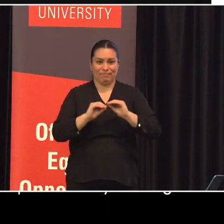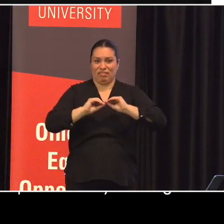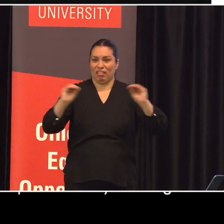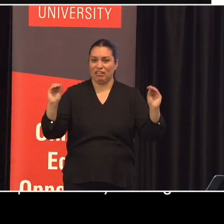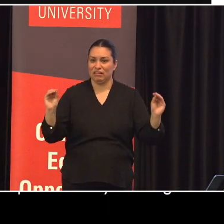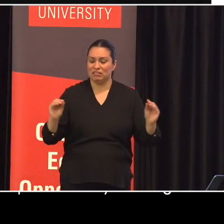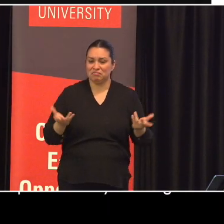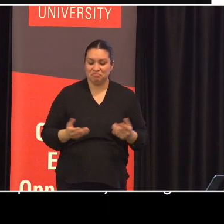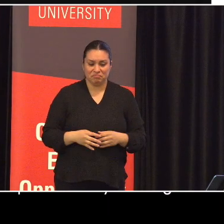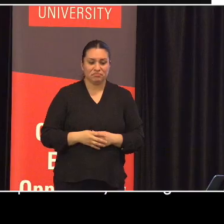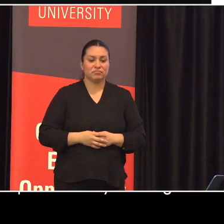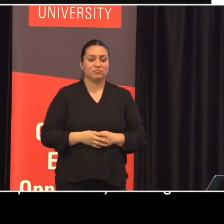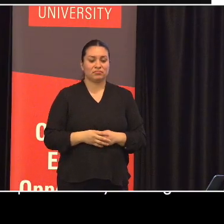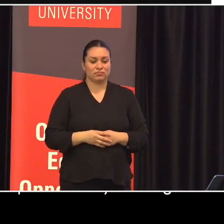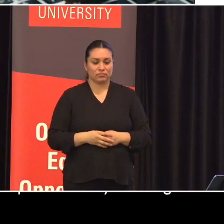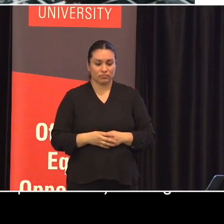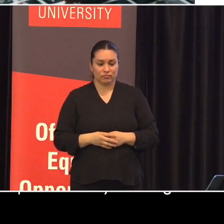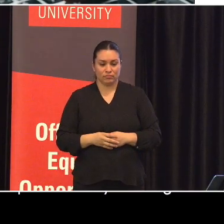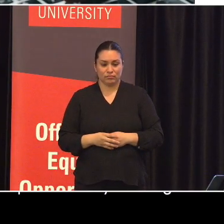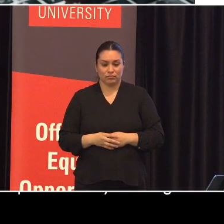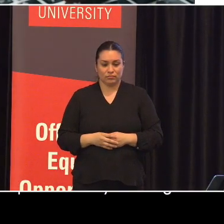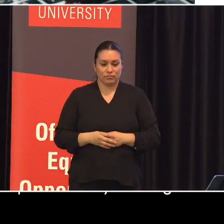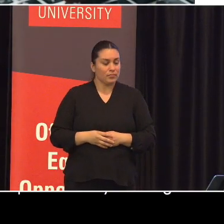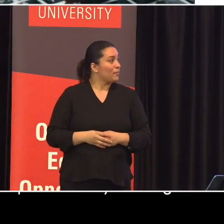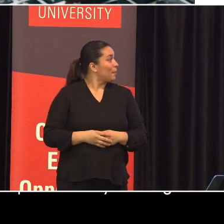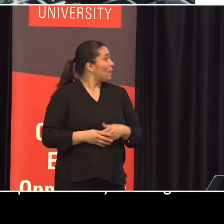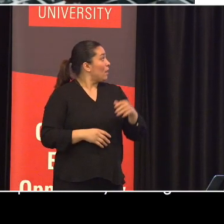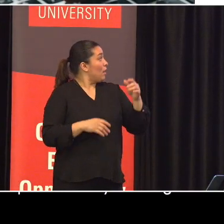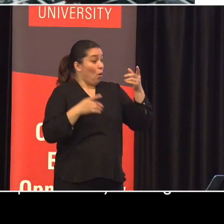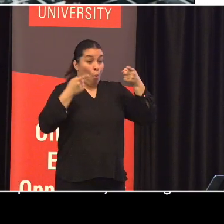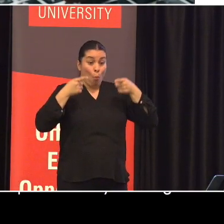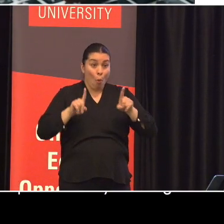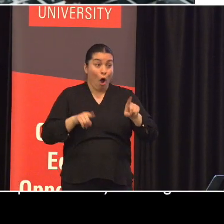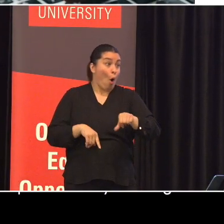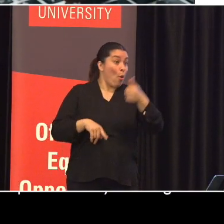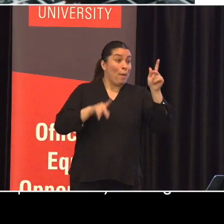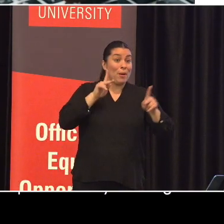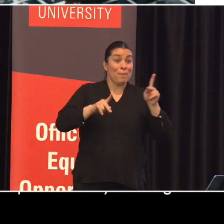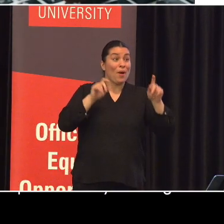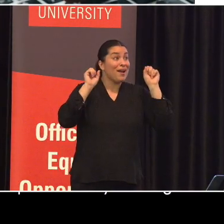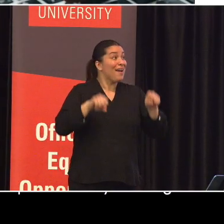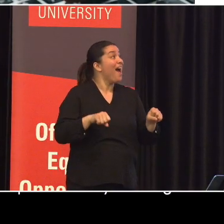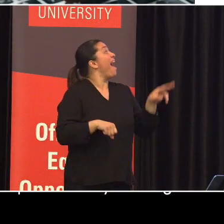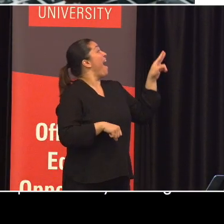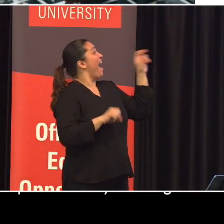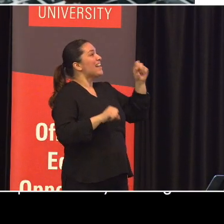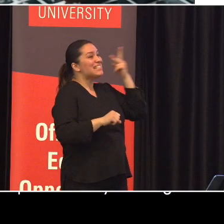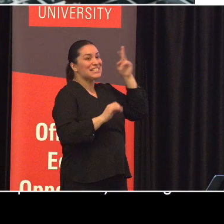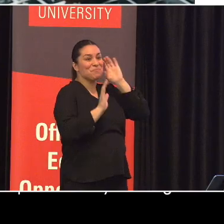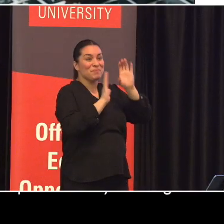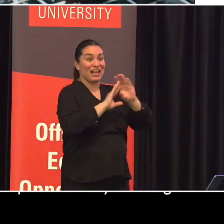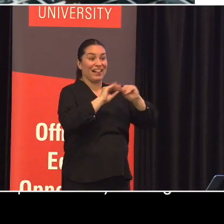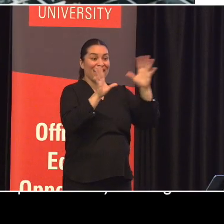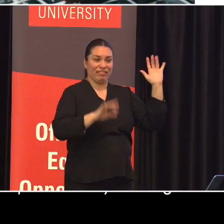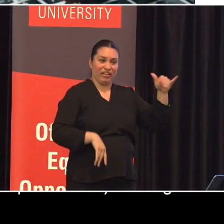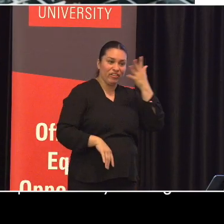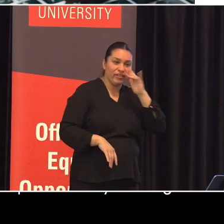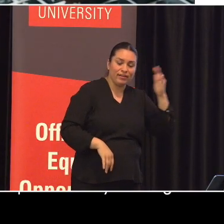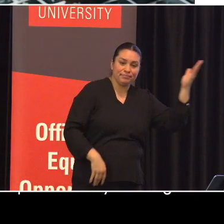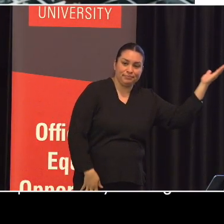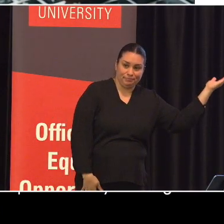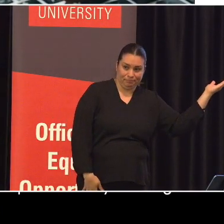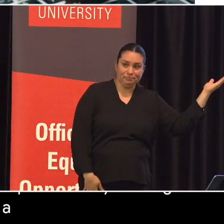else can see the image. For everyone else, it looks like this. Option A is a pair of hands